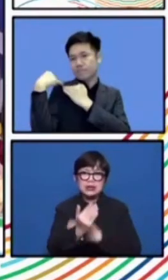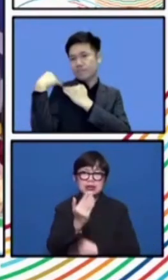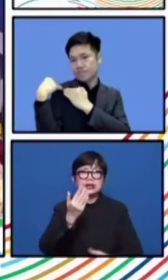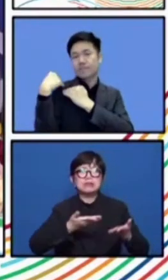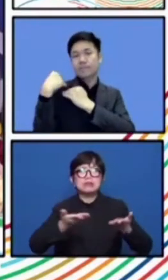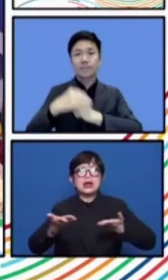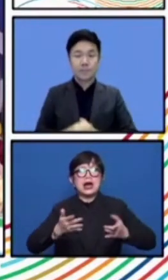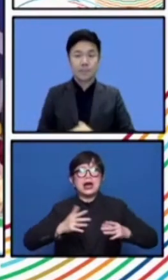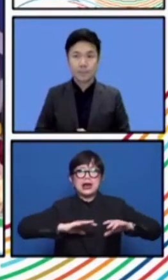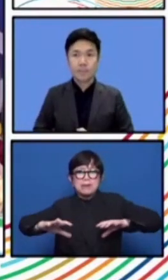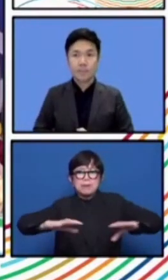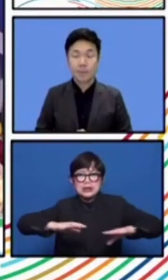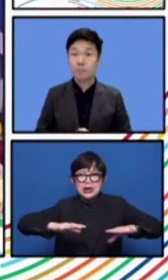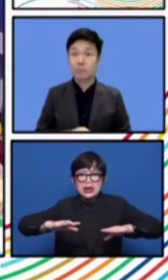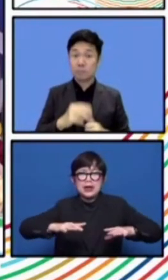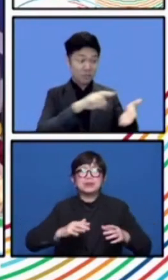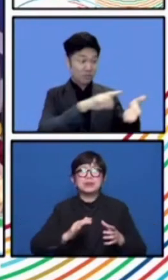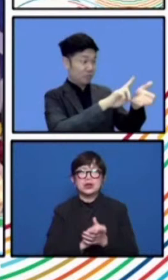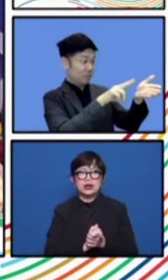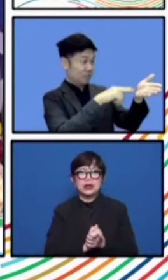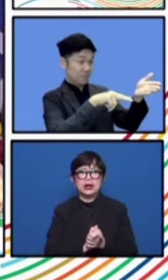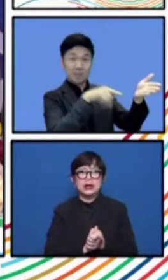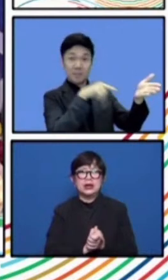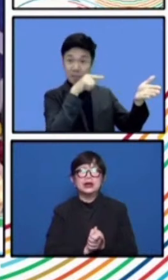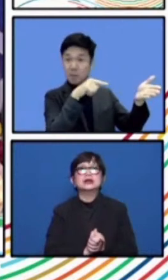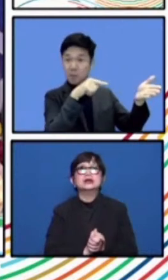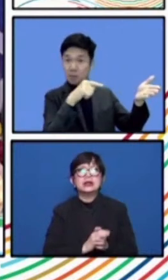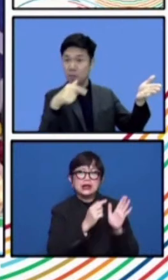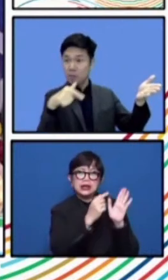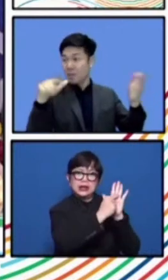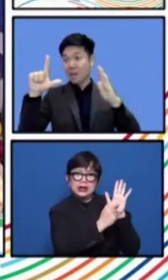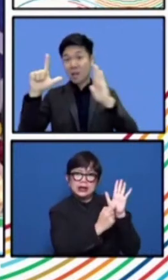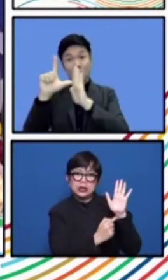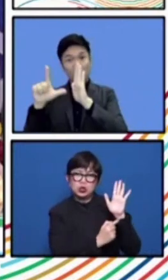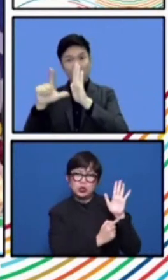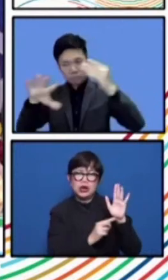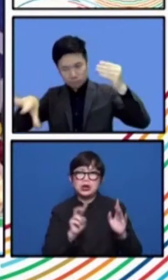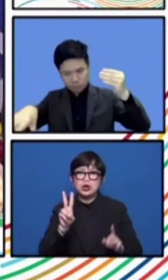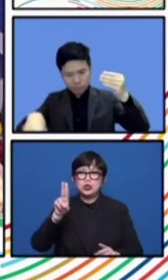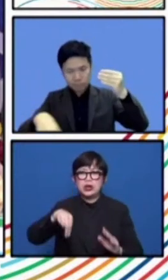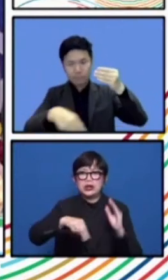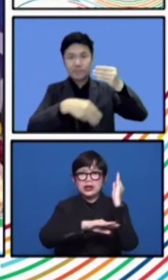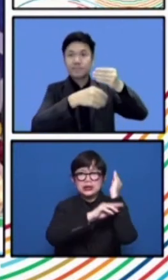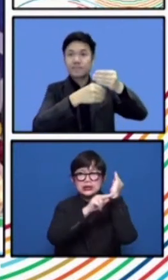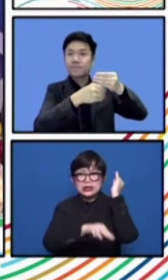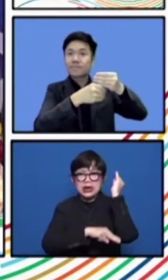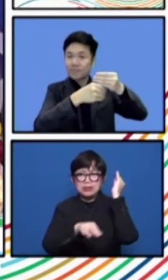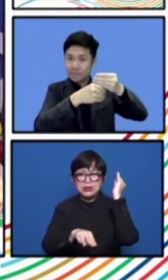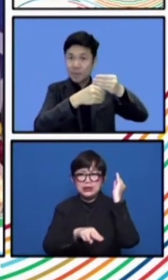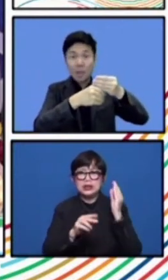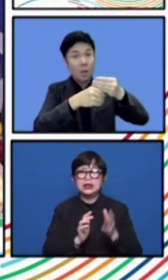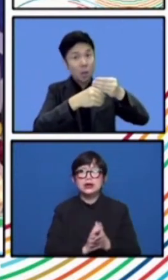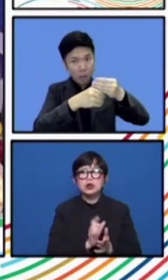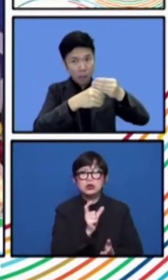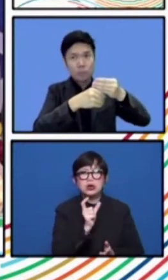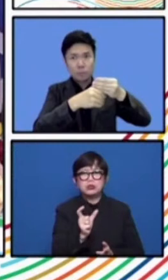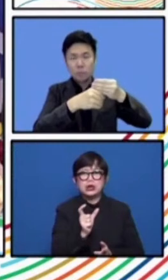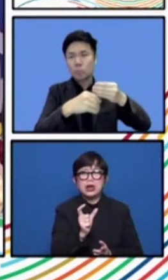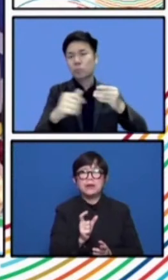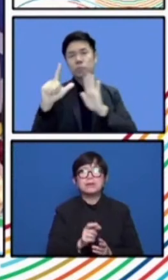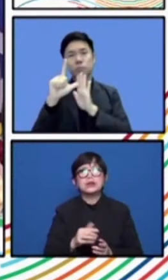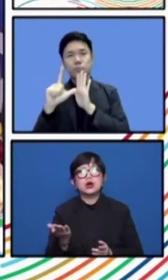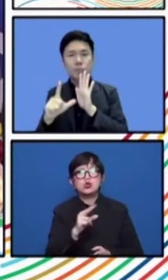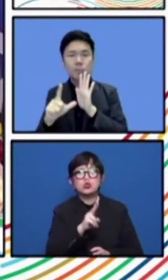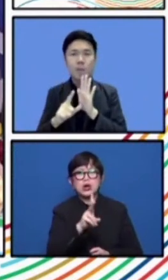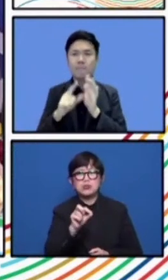uncrpd the rpwd ACT 2016 provides for a robust grievance judicial mechanism through